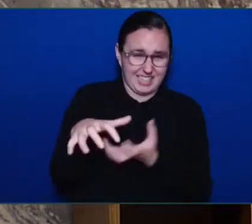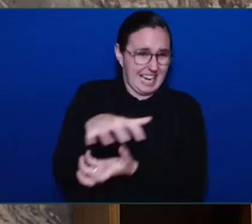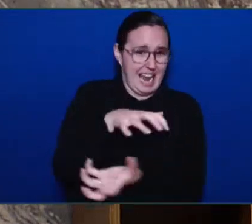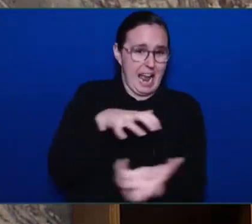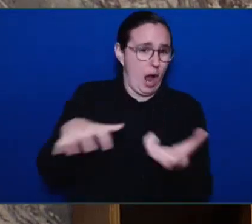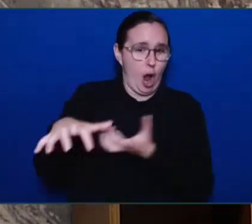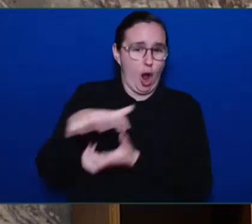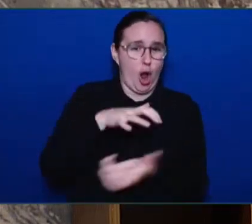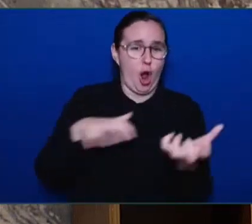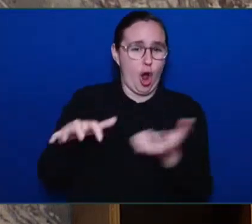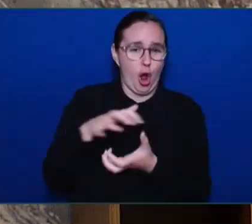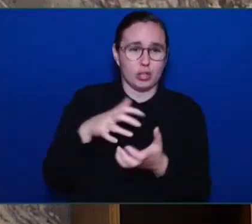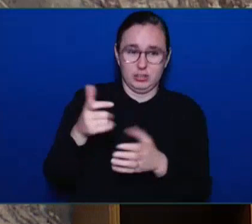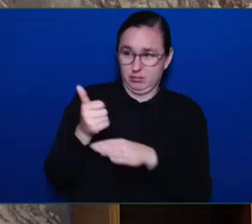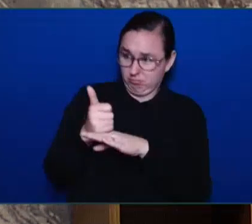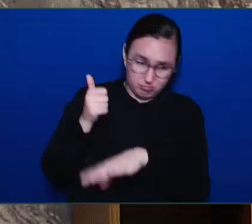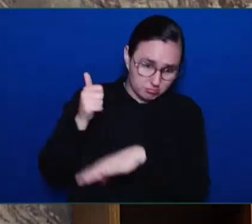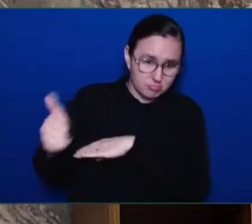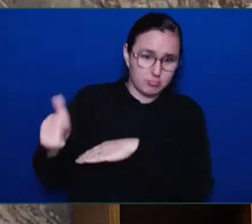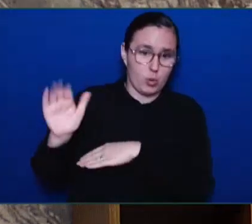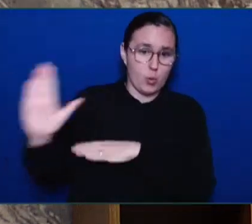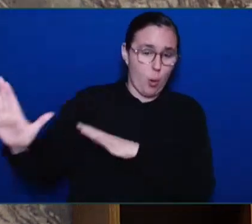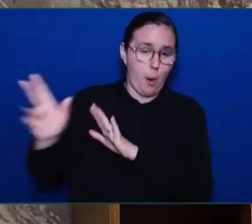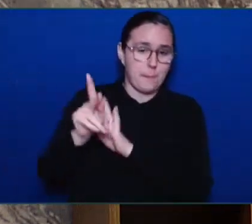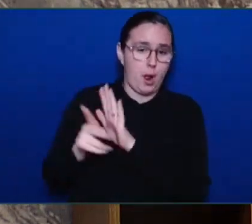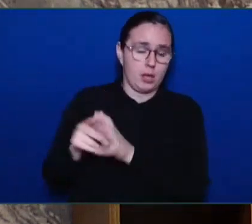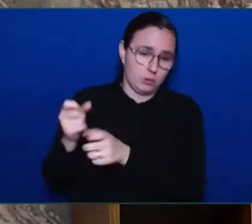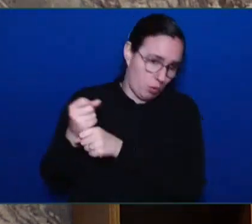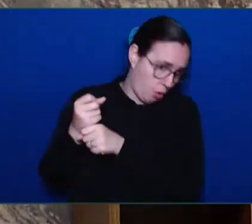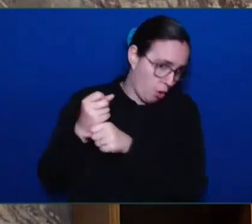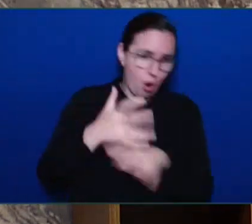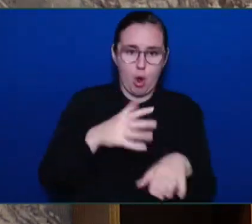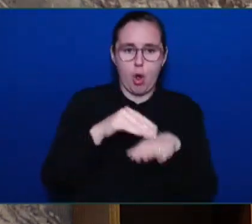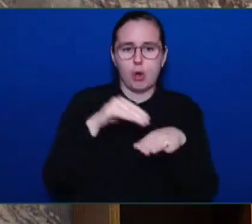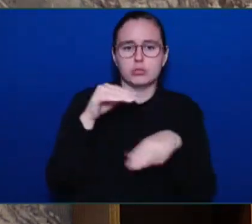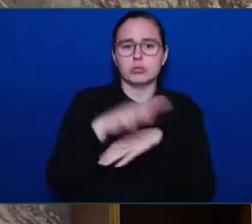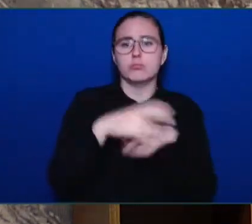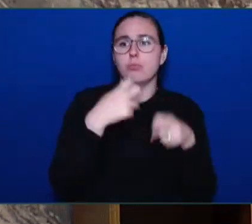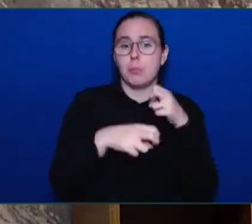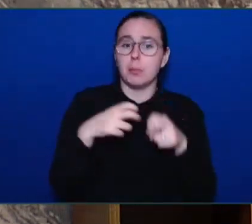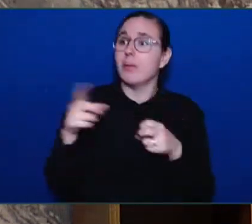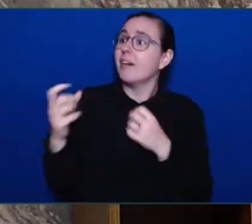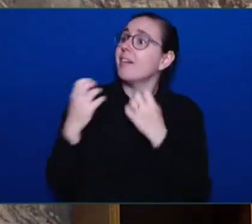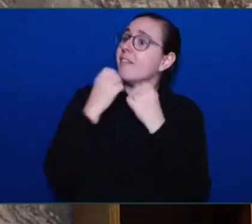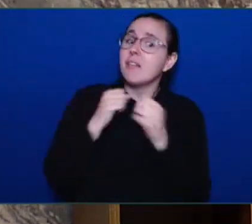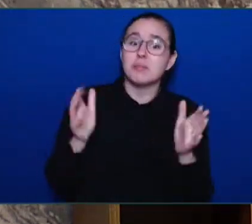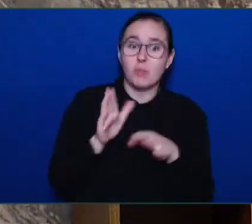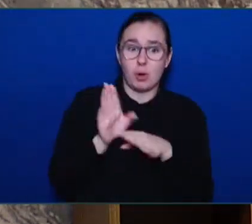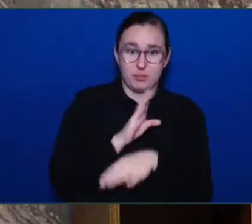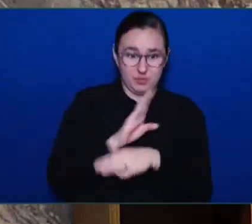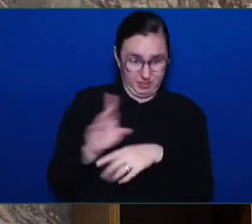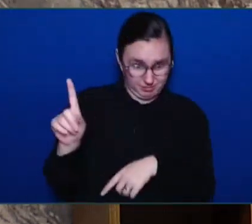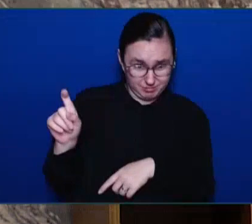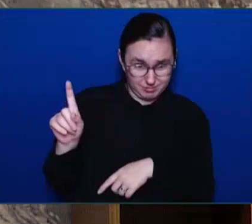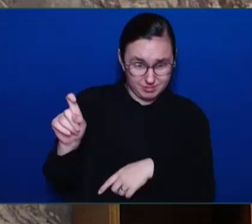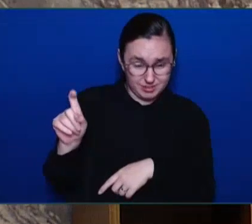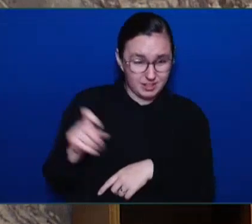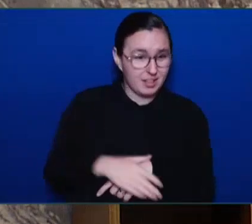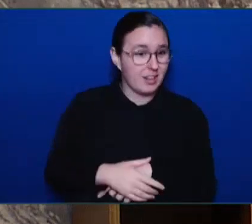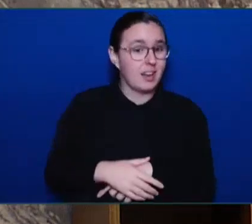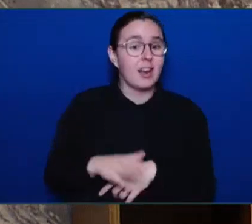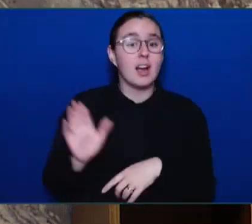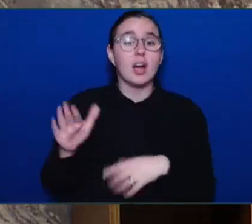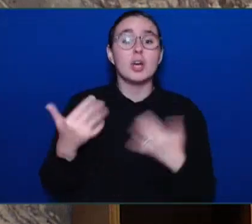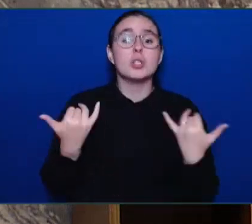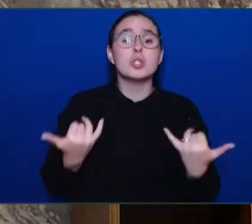But you know, small business is important to us. Give me a break. Just today, Vancouver police stated that they have